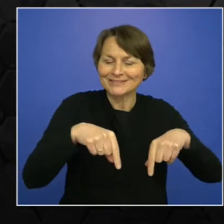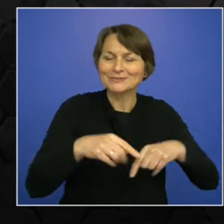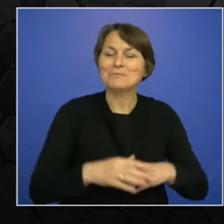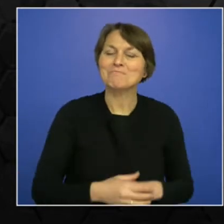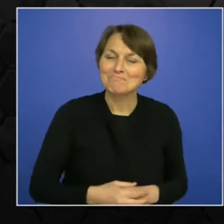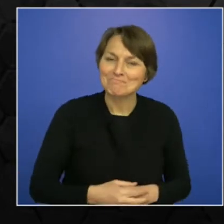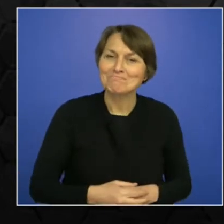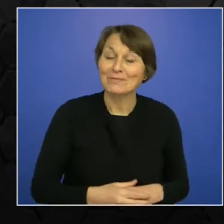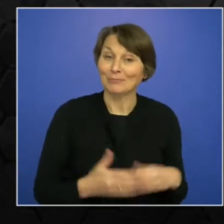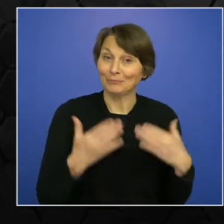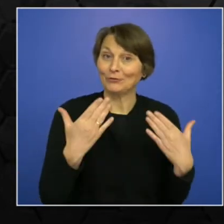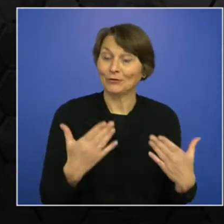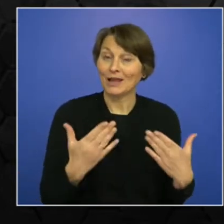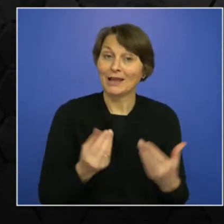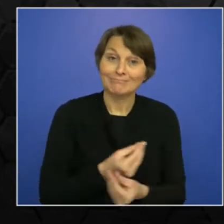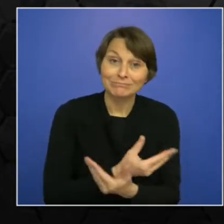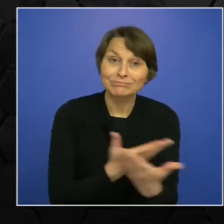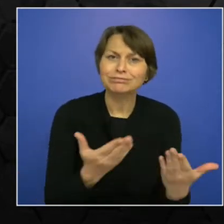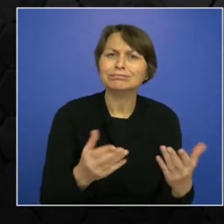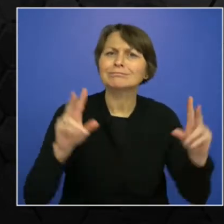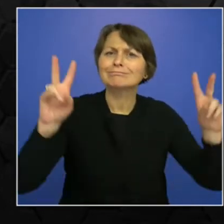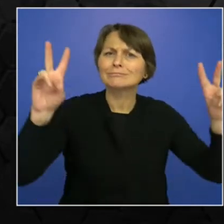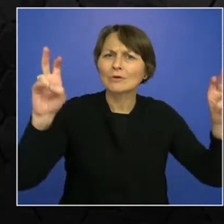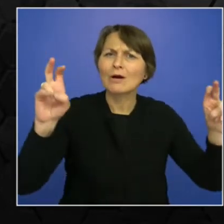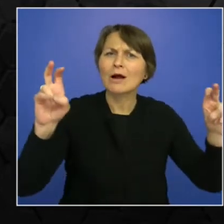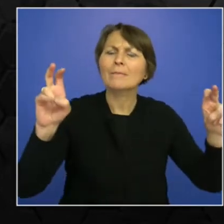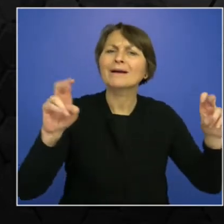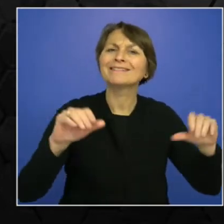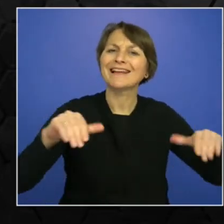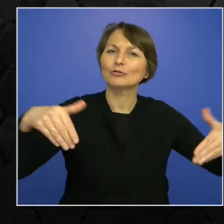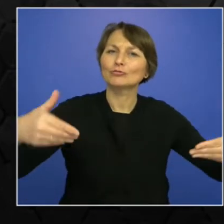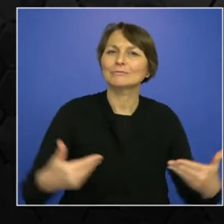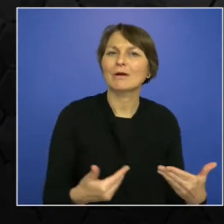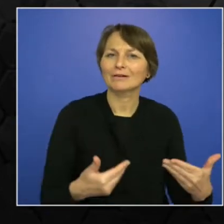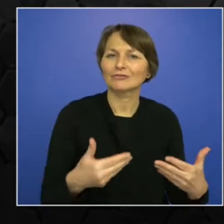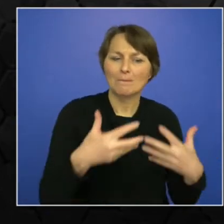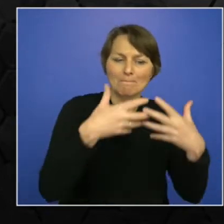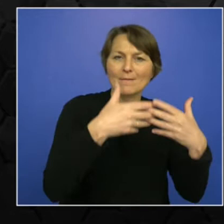Today, I will present a session about introduction to machine learning.